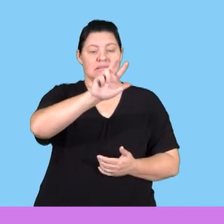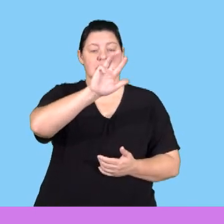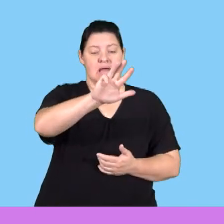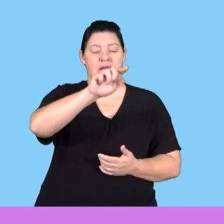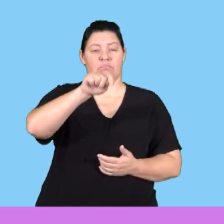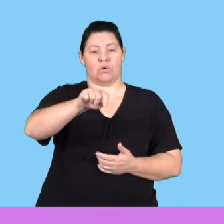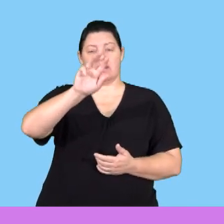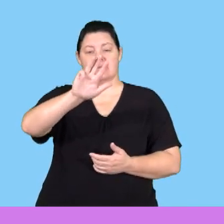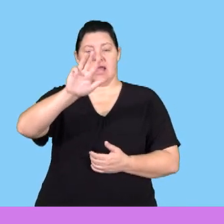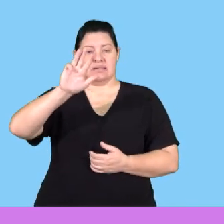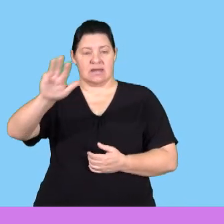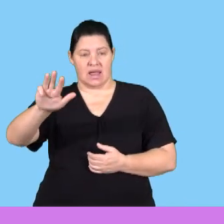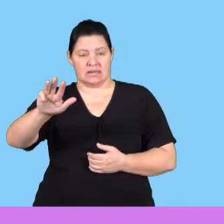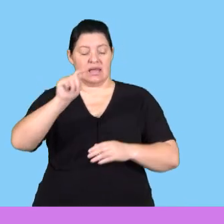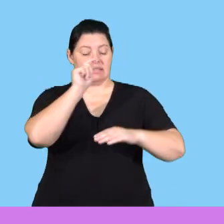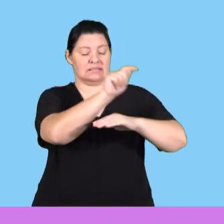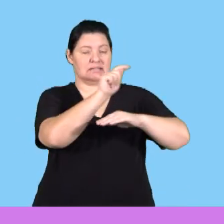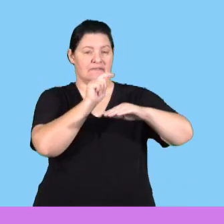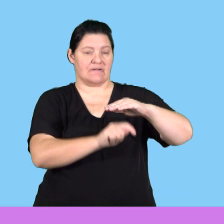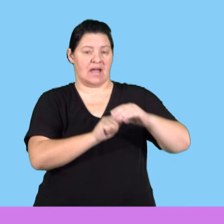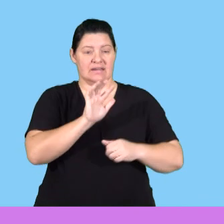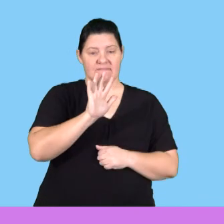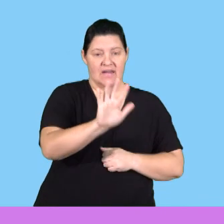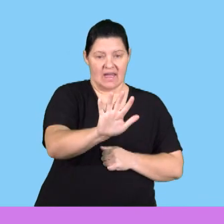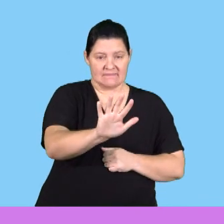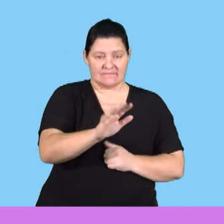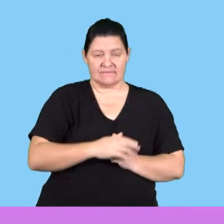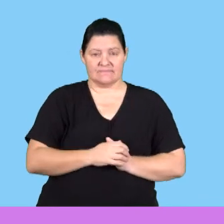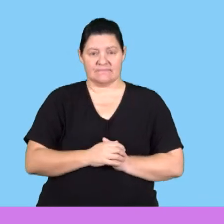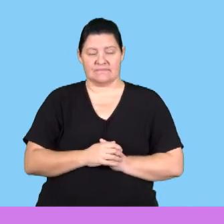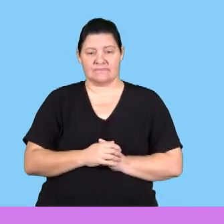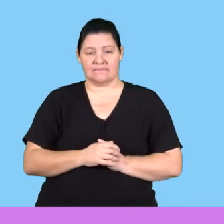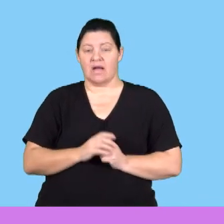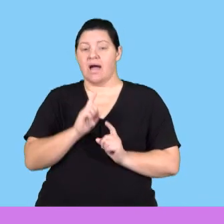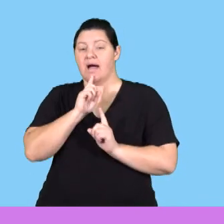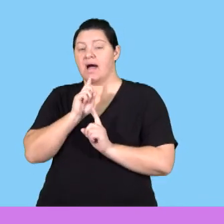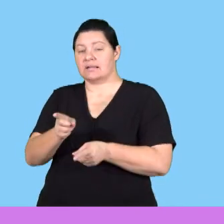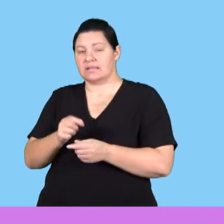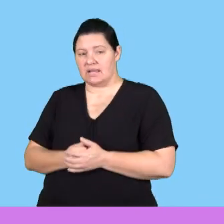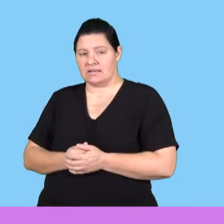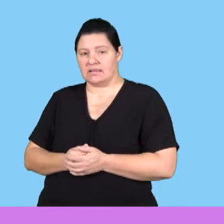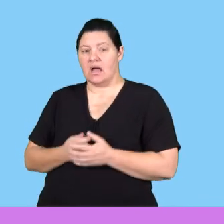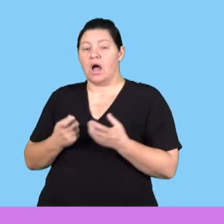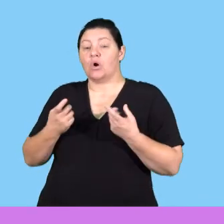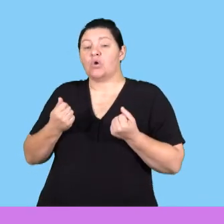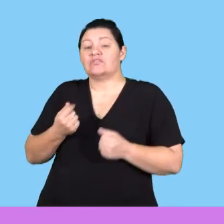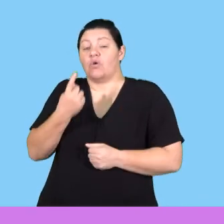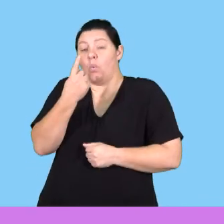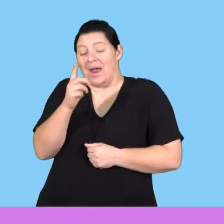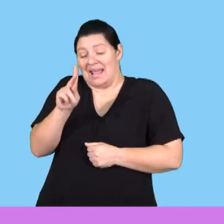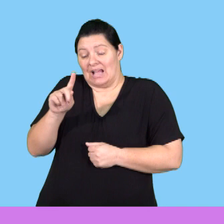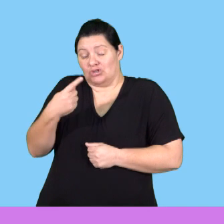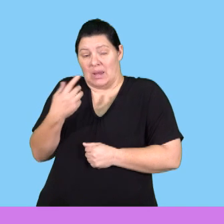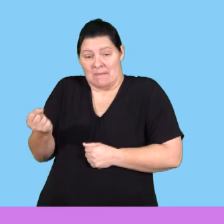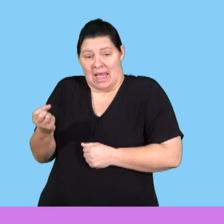89.99. Let us press the calculator together. We divide it by 5 and the cost